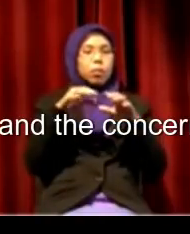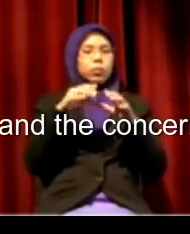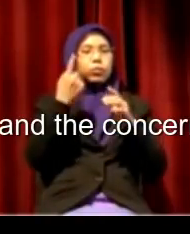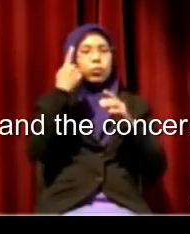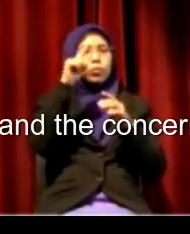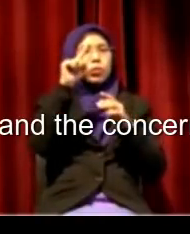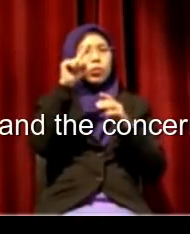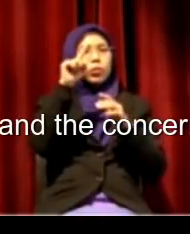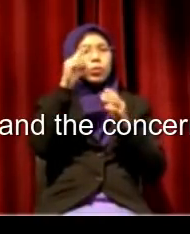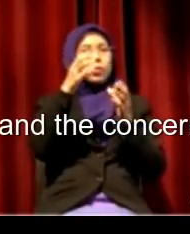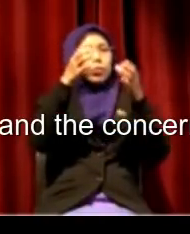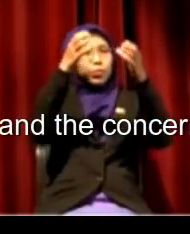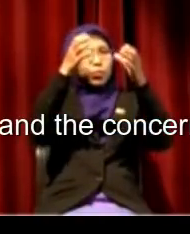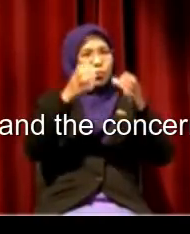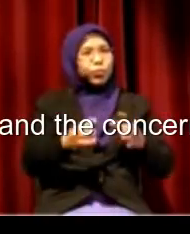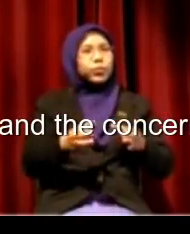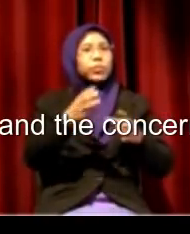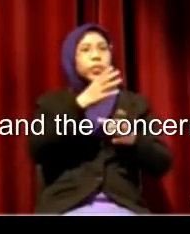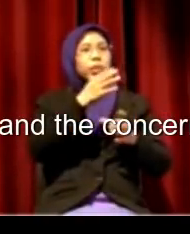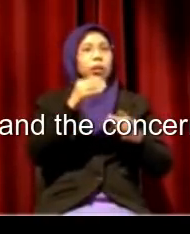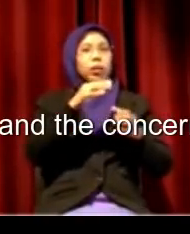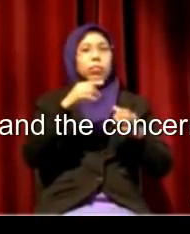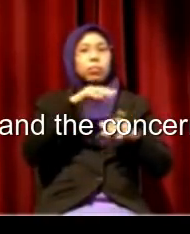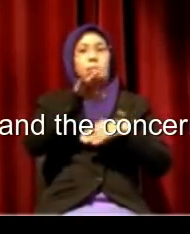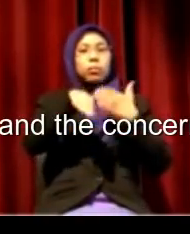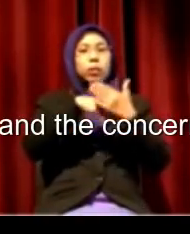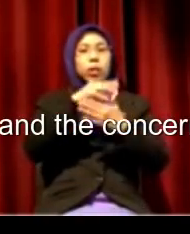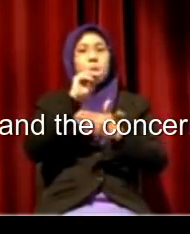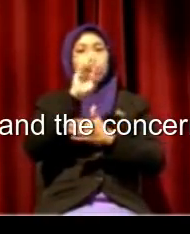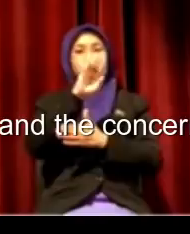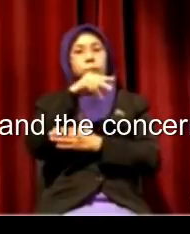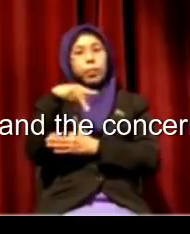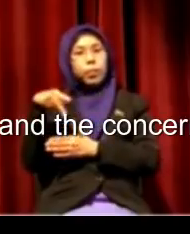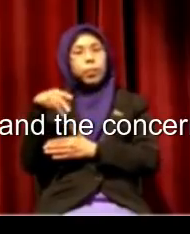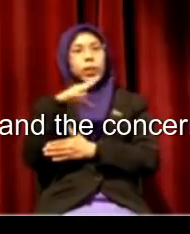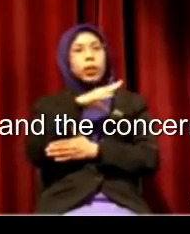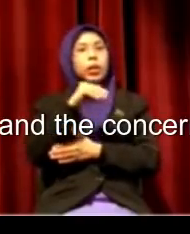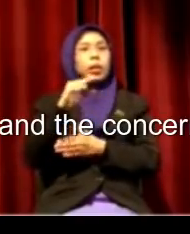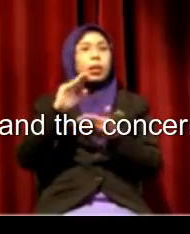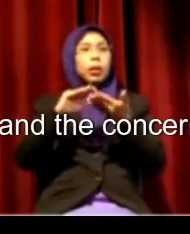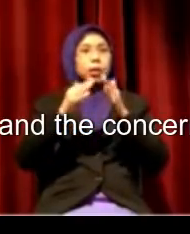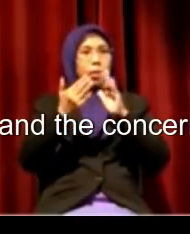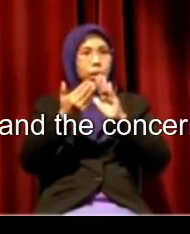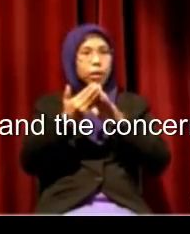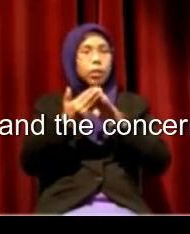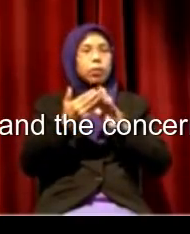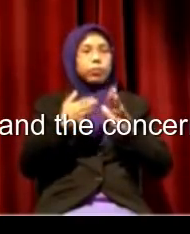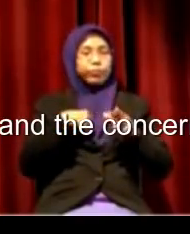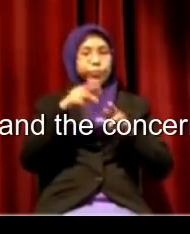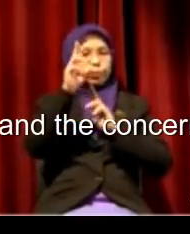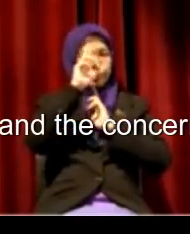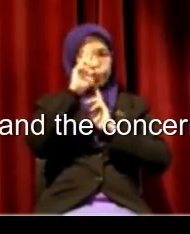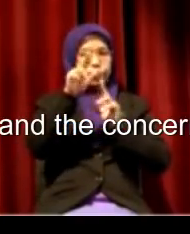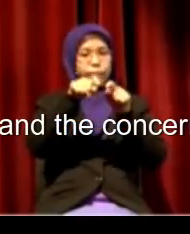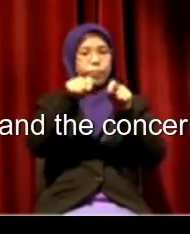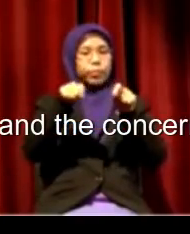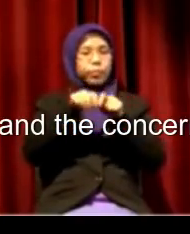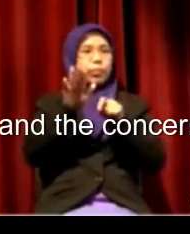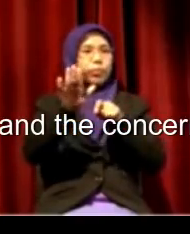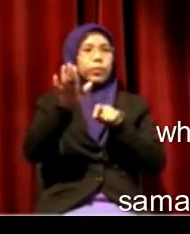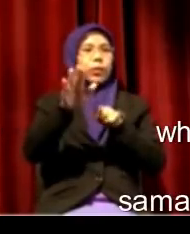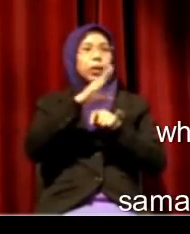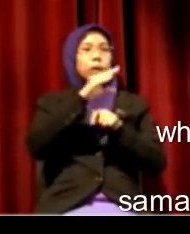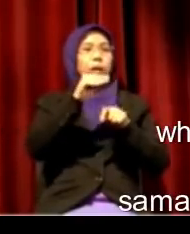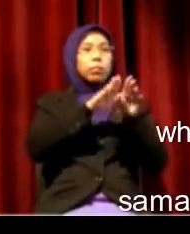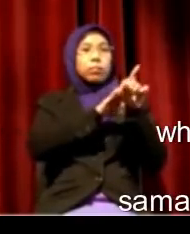and the concern of the community about the geological aspect of the Penang